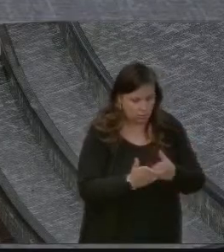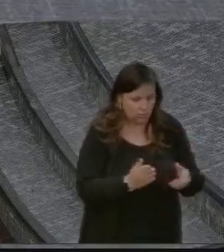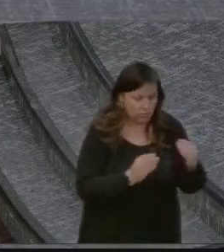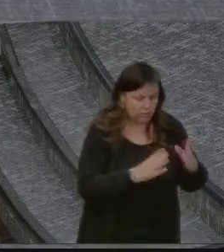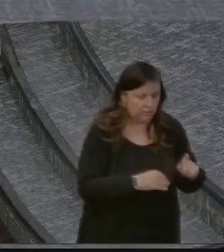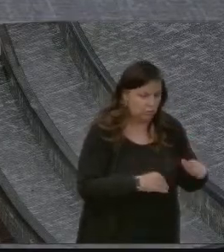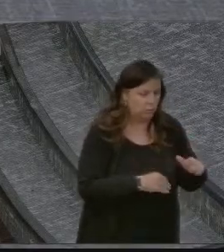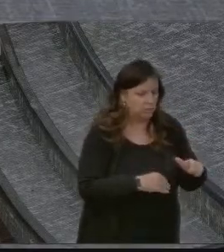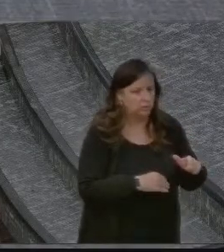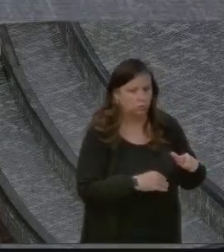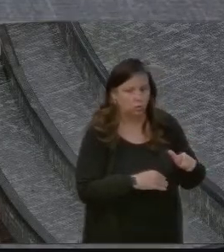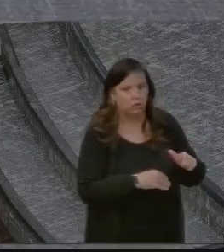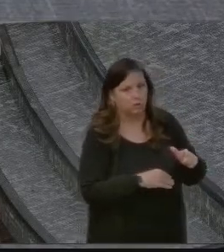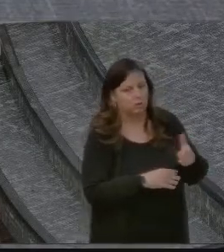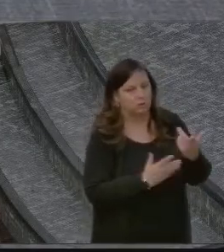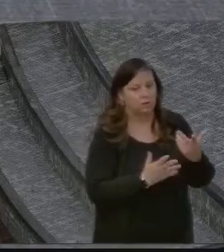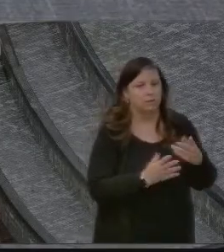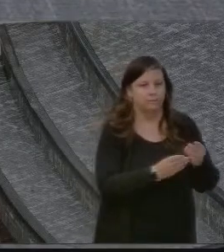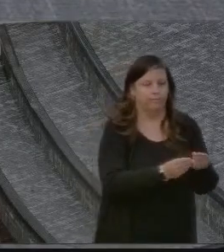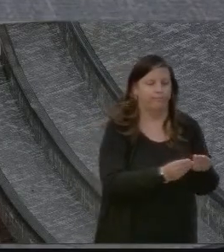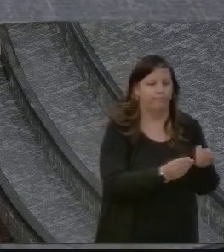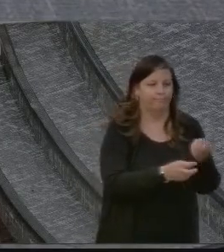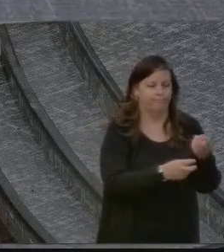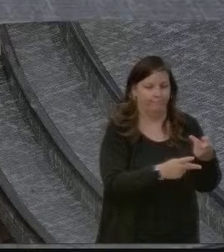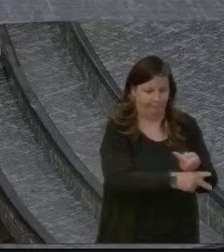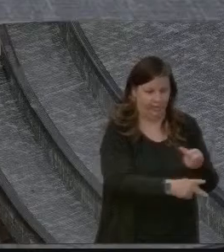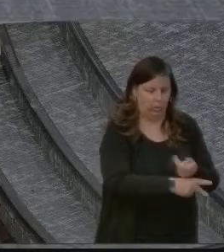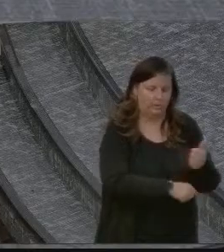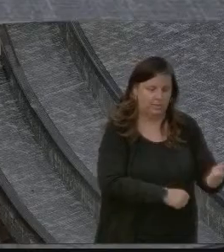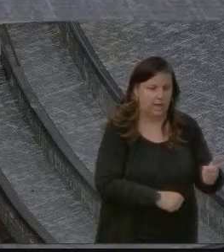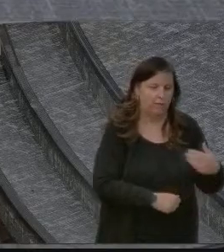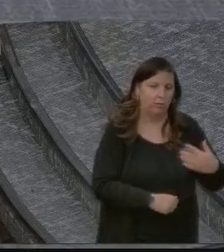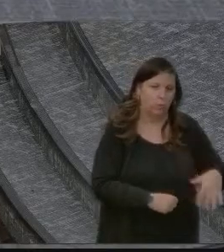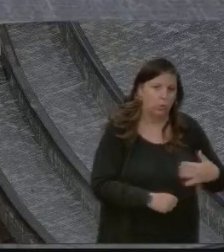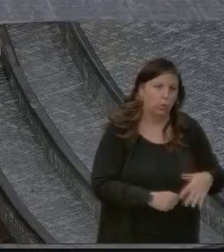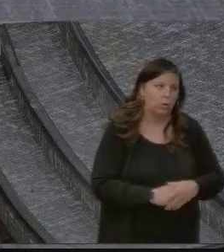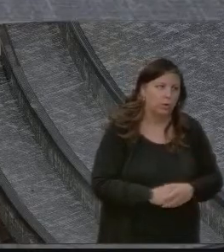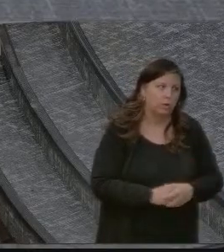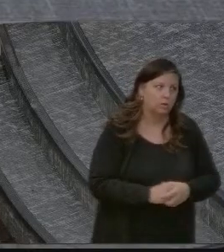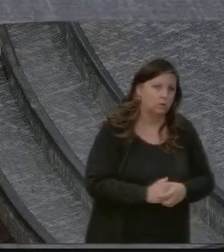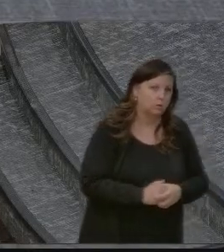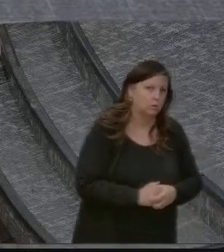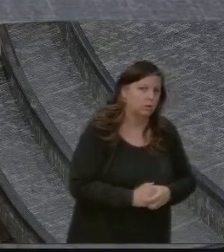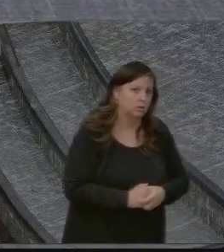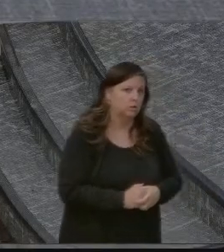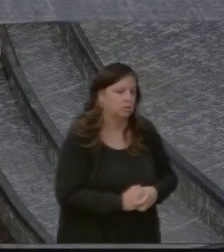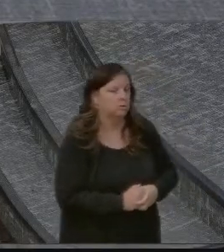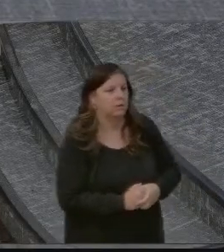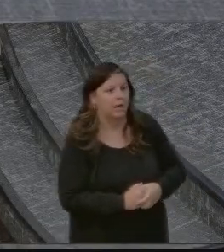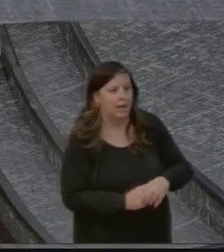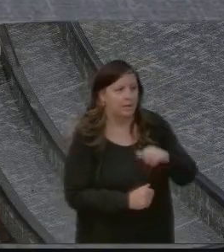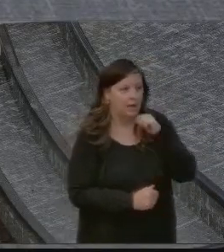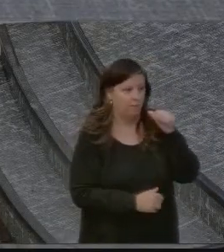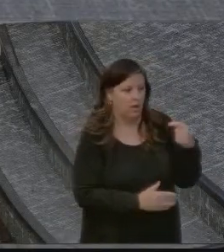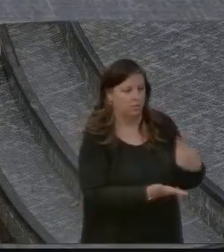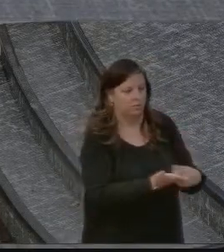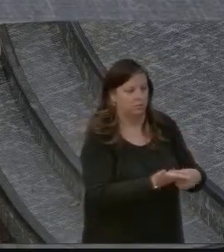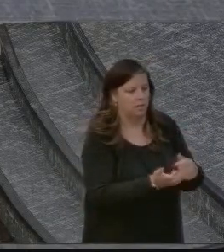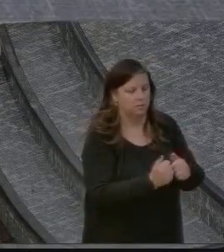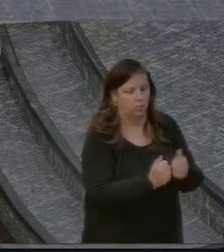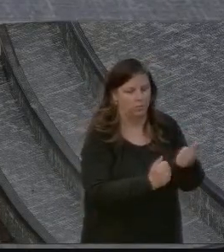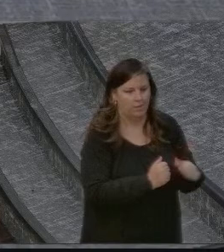that heavy lifting, it's, I wouldn't think, I haven't spoken to any, but it didn't seem